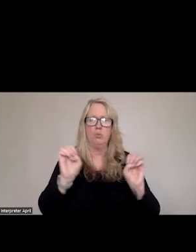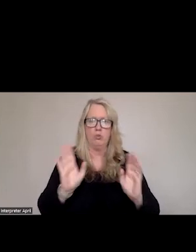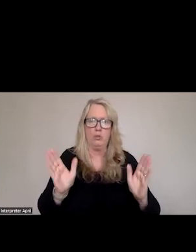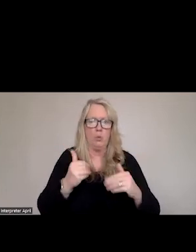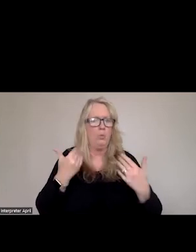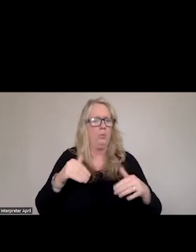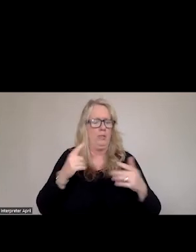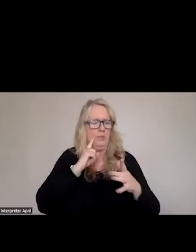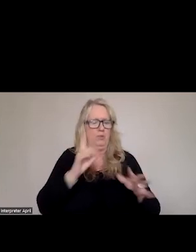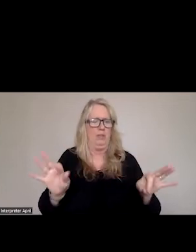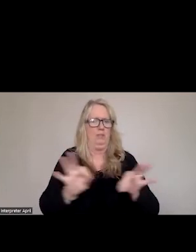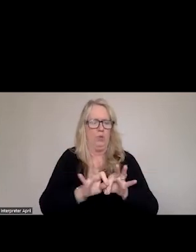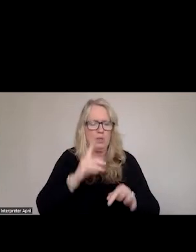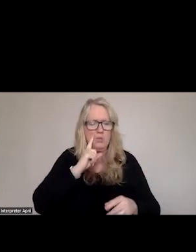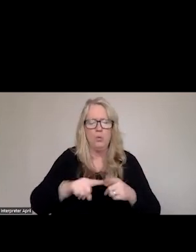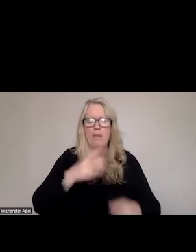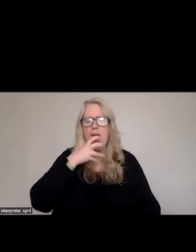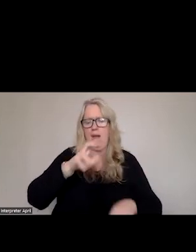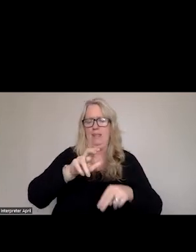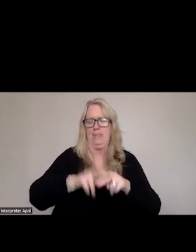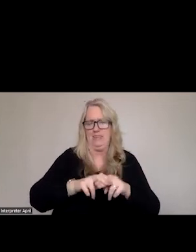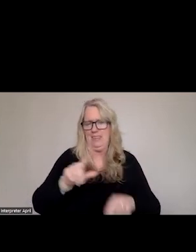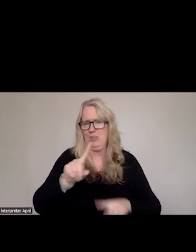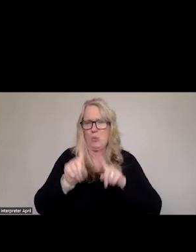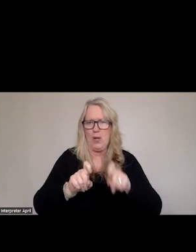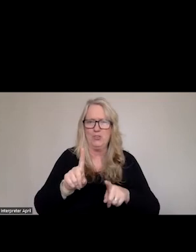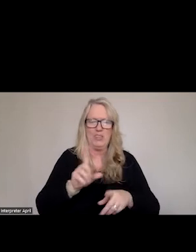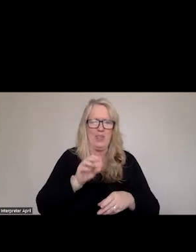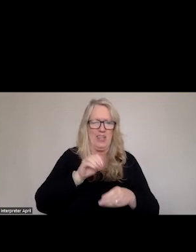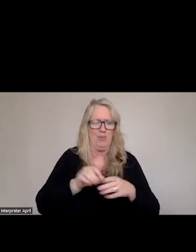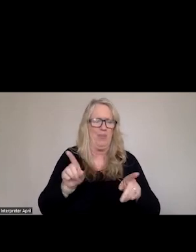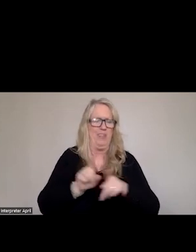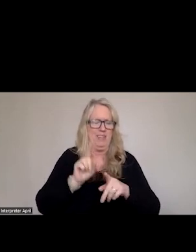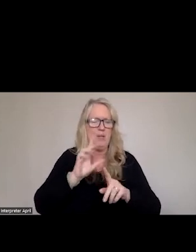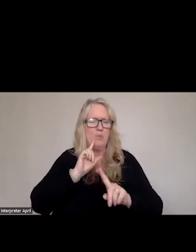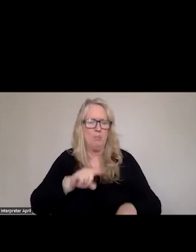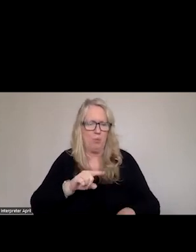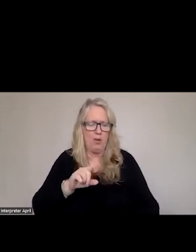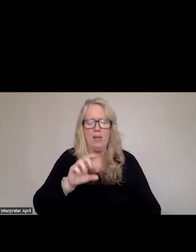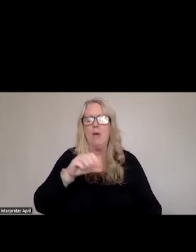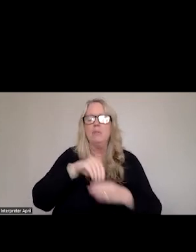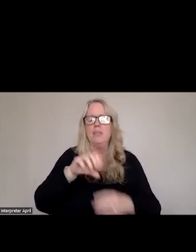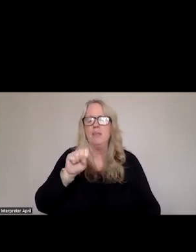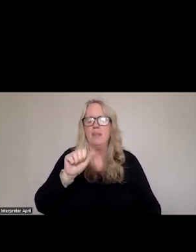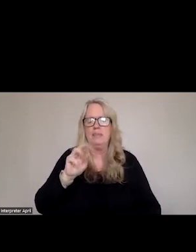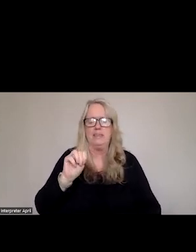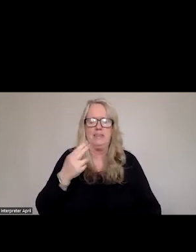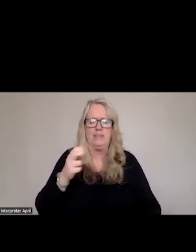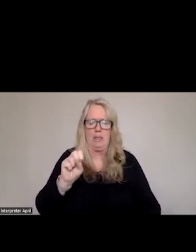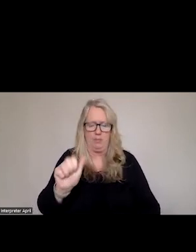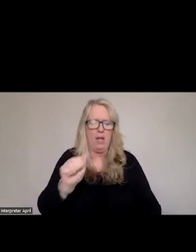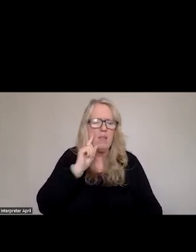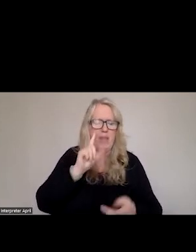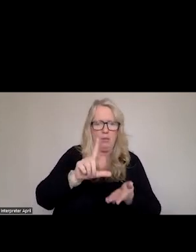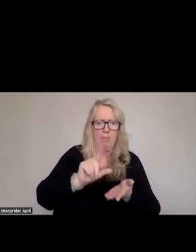the hot seat question that we just had and was highlighted in the SAMHSA report. And so that's the original publication that also